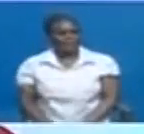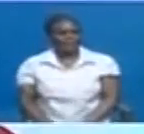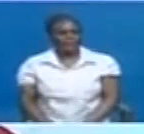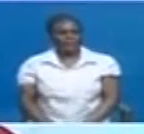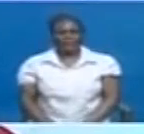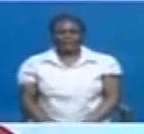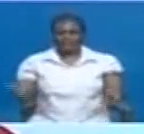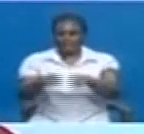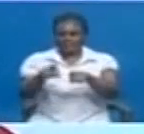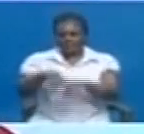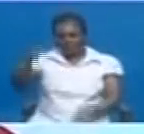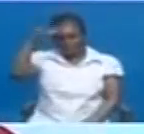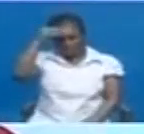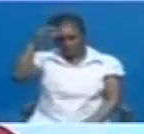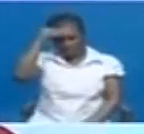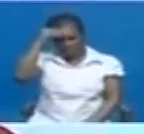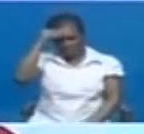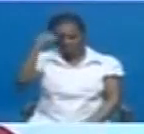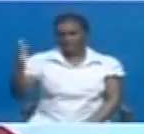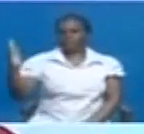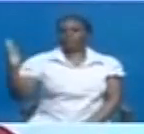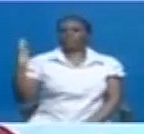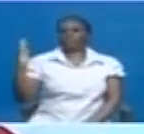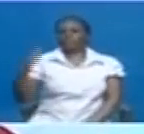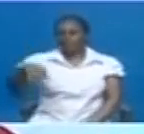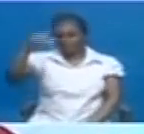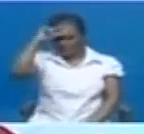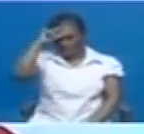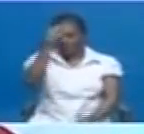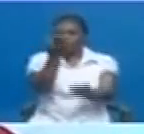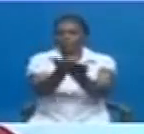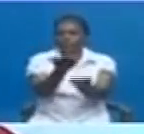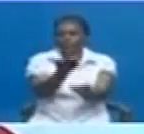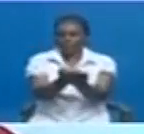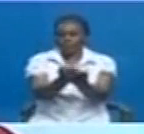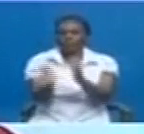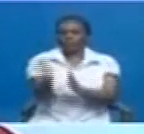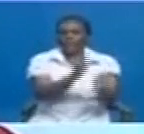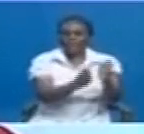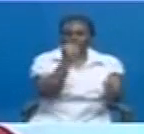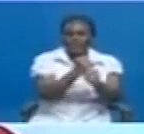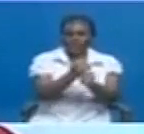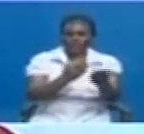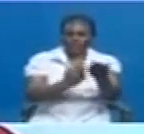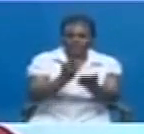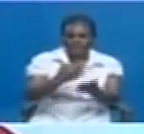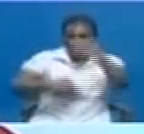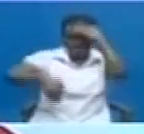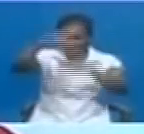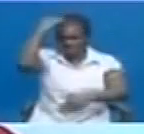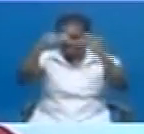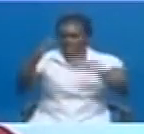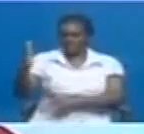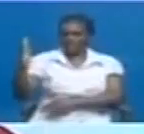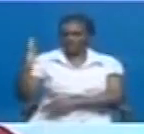Let's stay with education but link it a little bit to security. The government is proposing a raft of measures to ensure security in universities, which